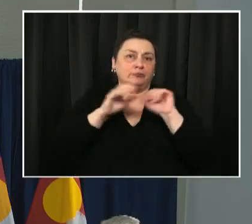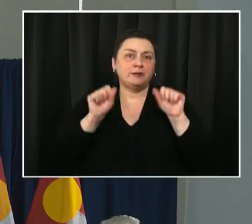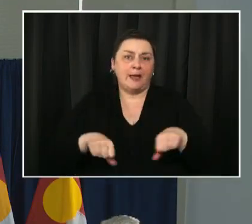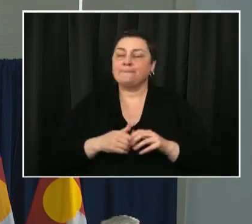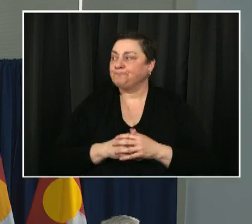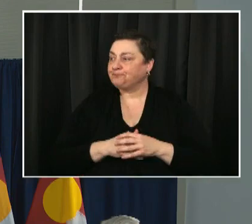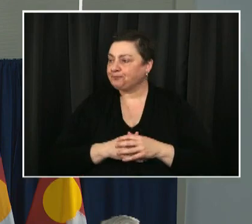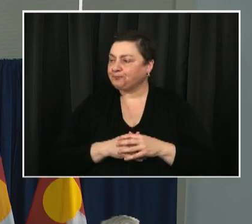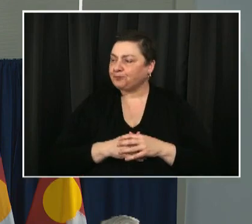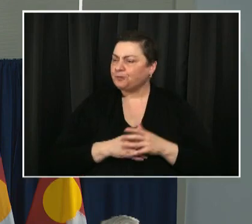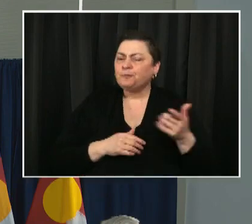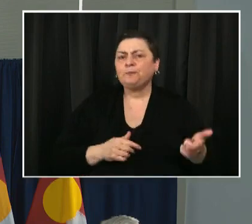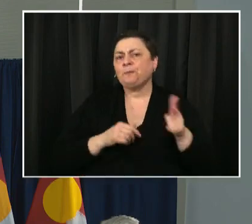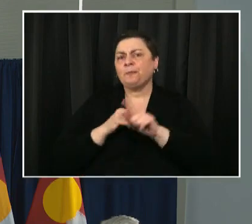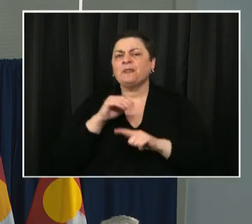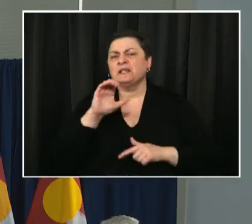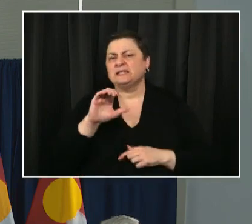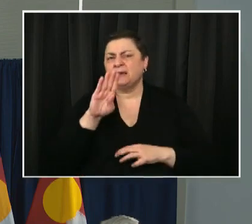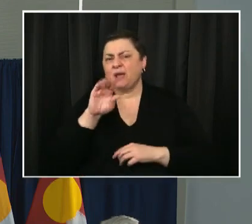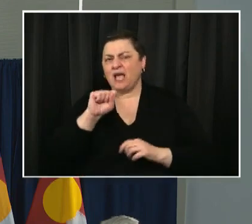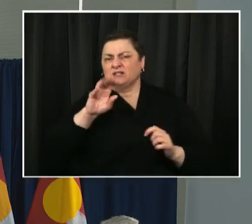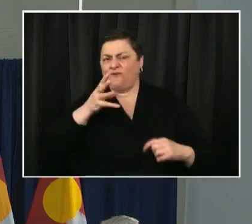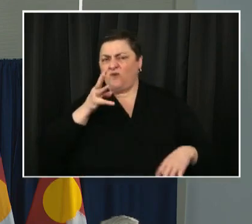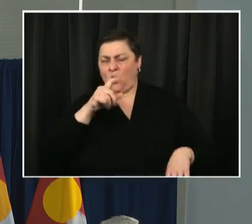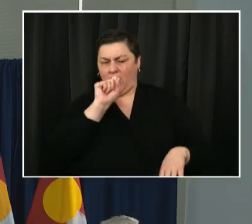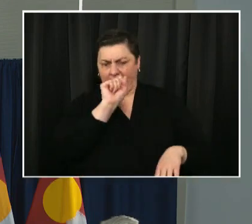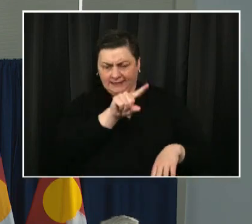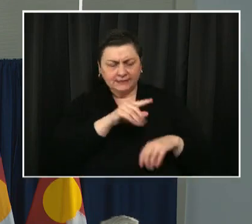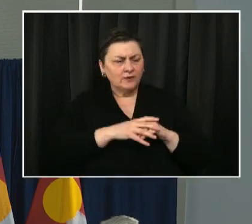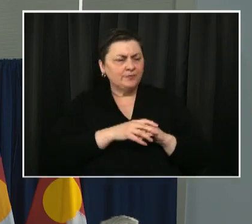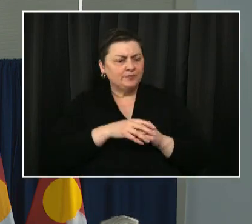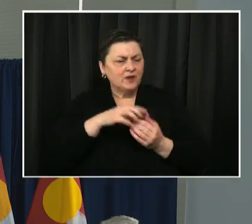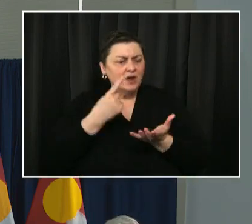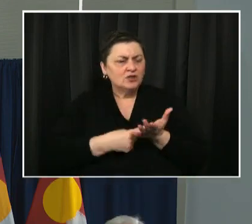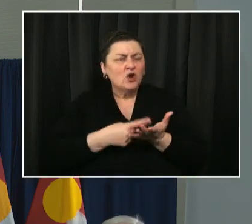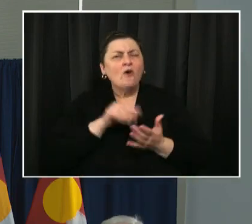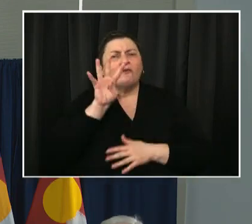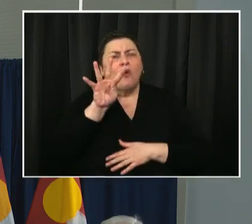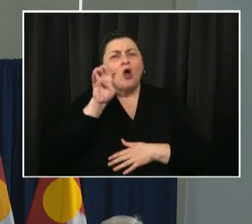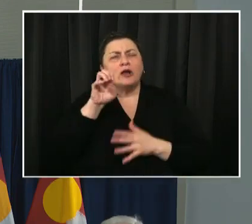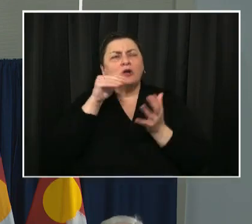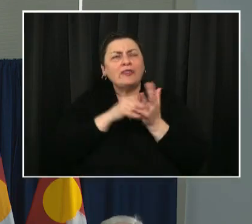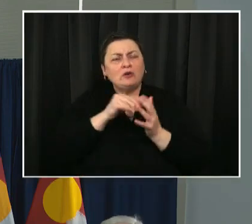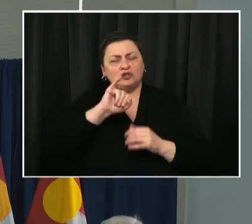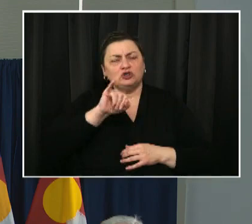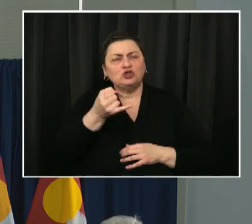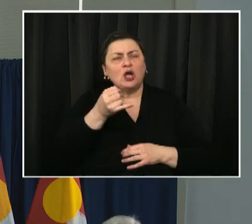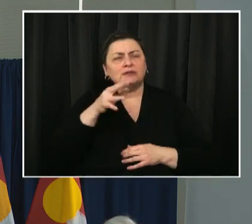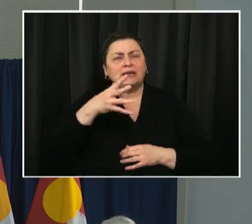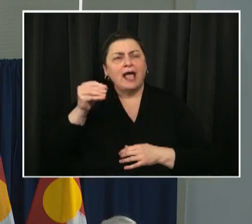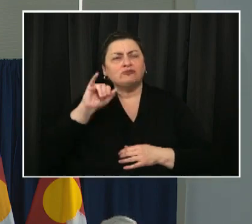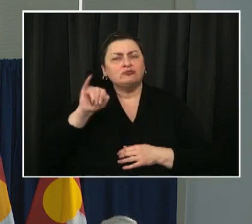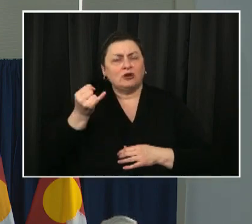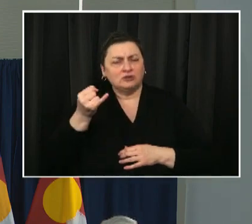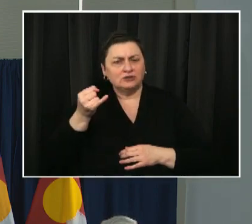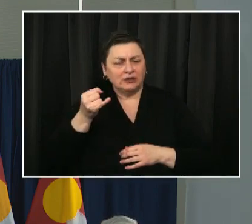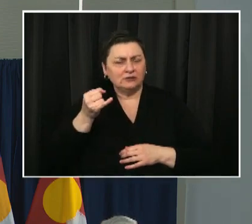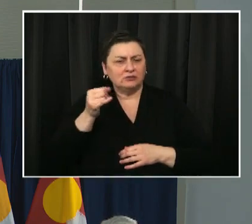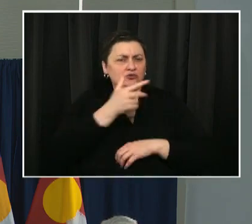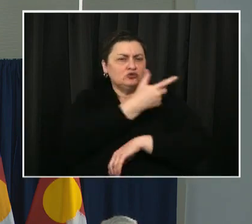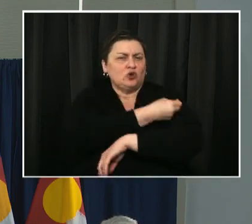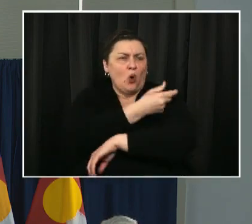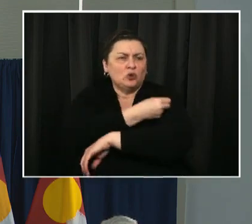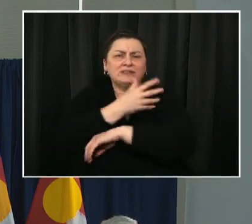PBS4 here. You talked about the 400,000 Johnson & Johnson doses and kind of talked about the mass